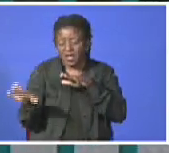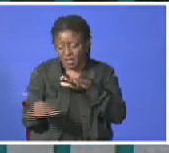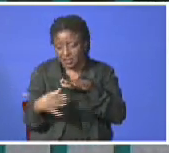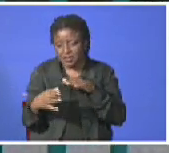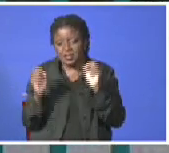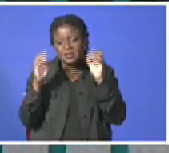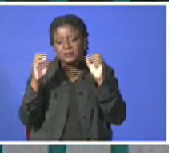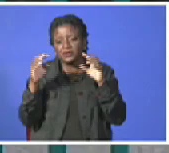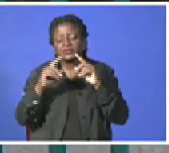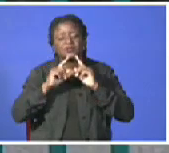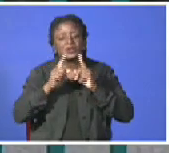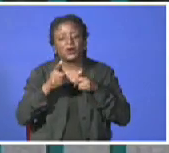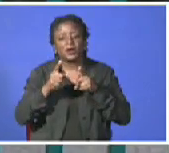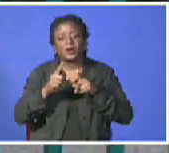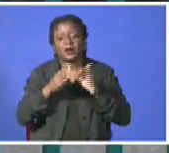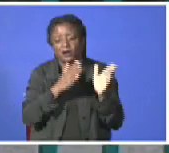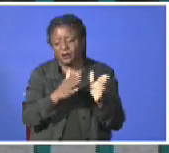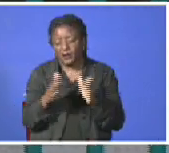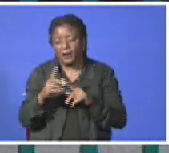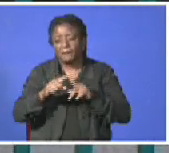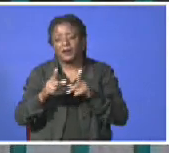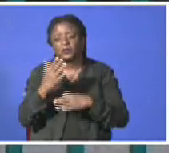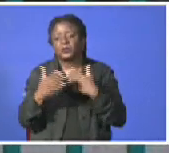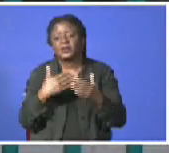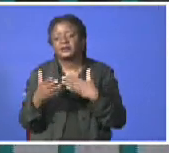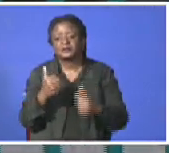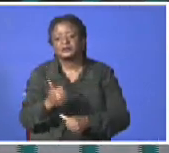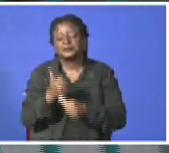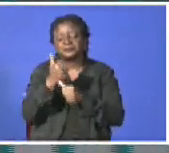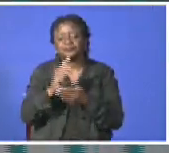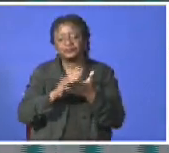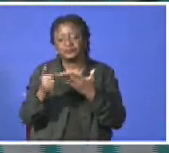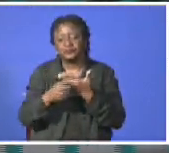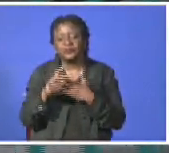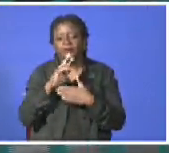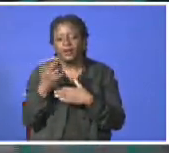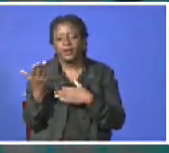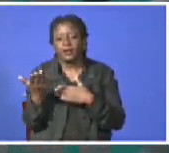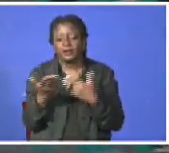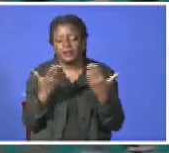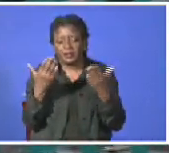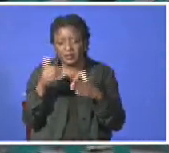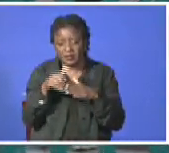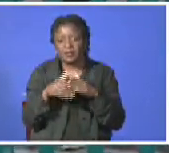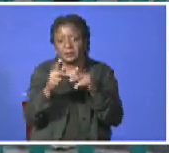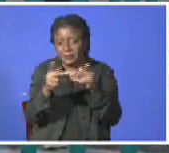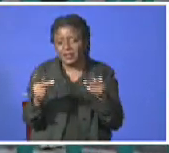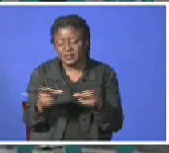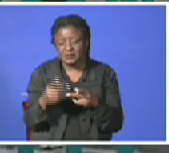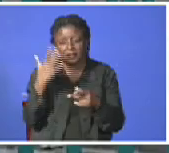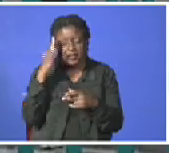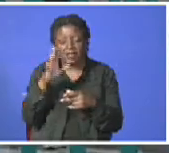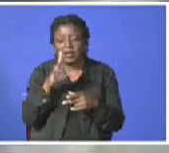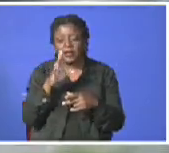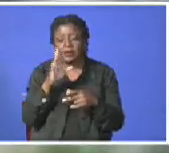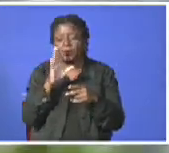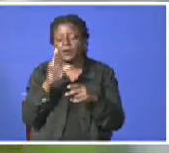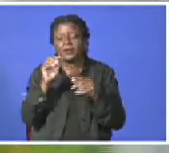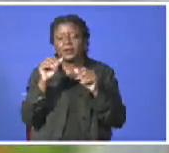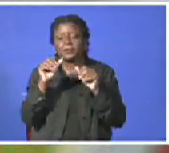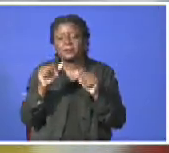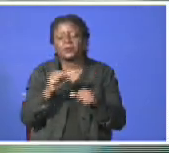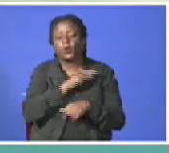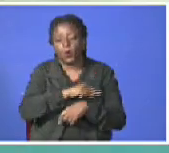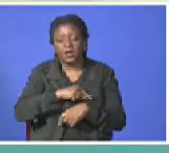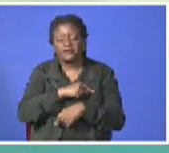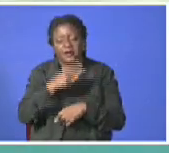order, but whatever assistance programs are in place at the time is what they would be eligible for. When asked